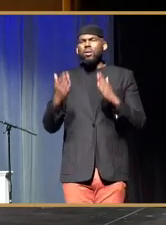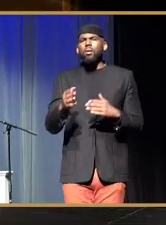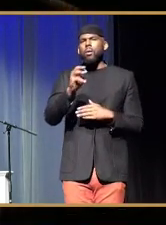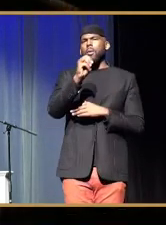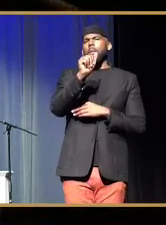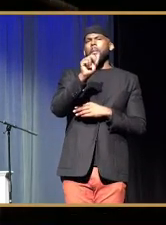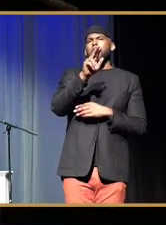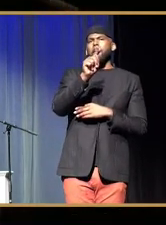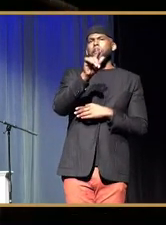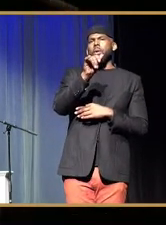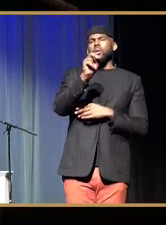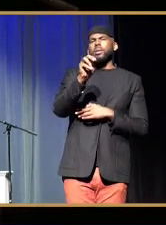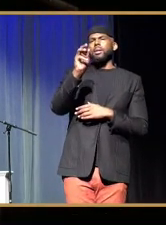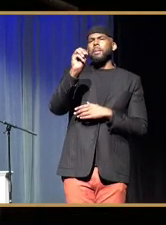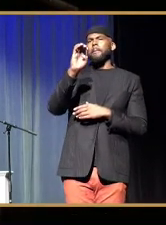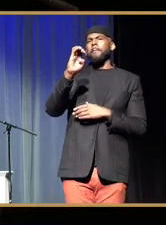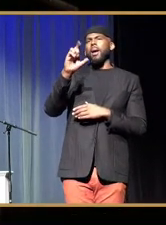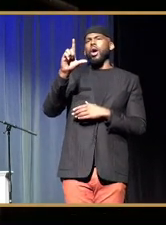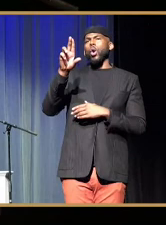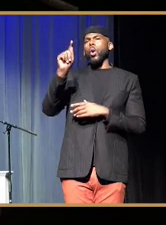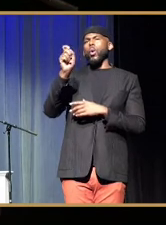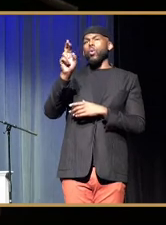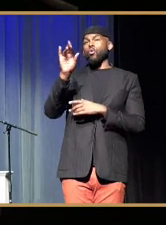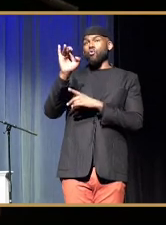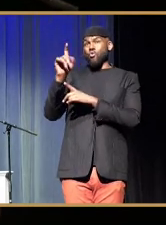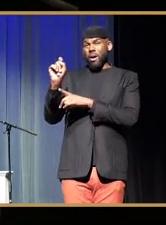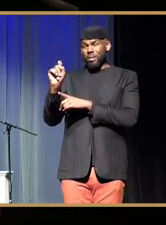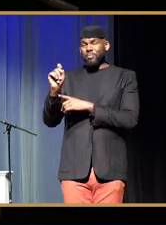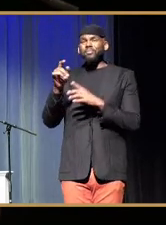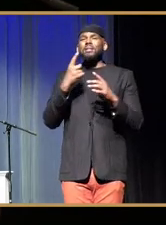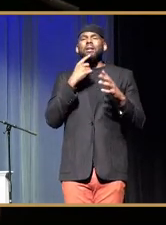writes, prophetic preaching in the American